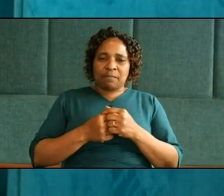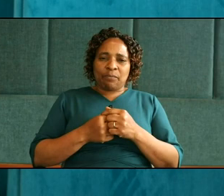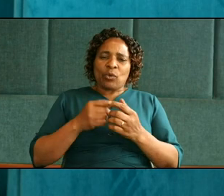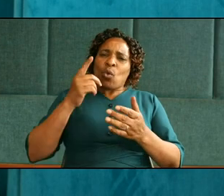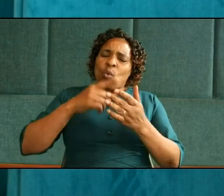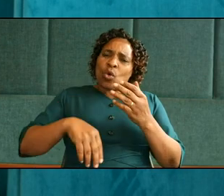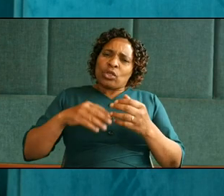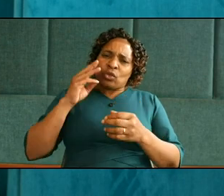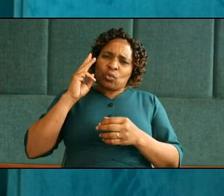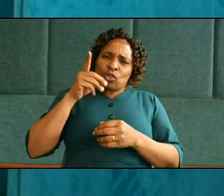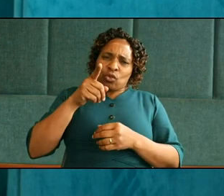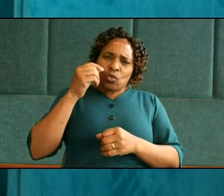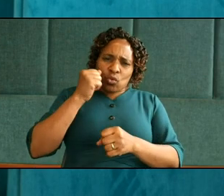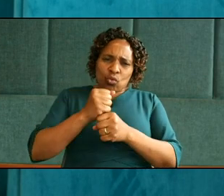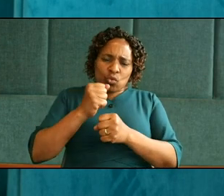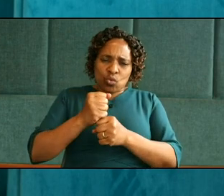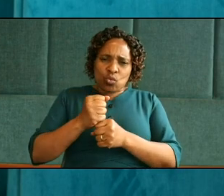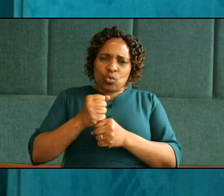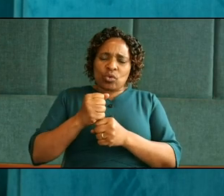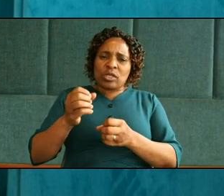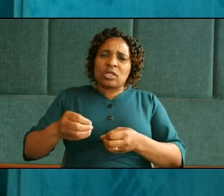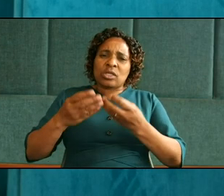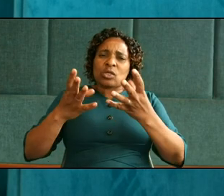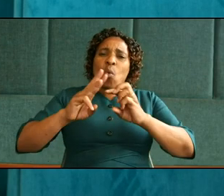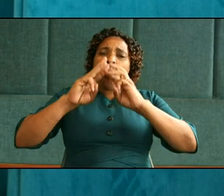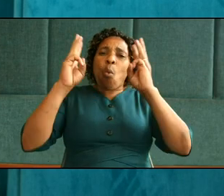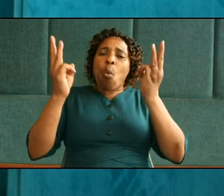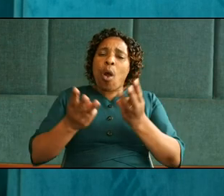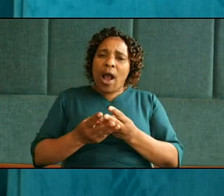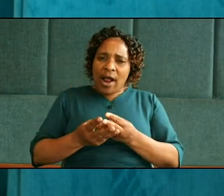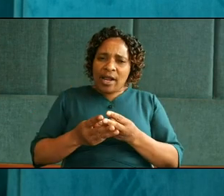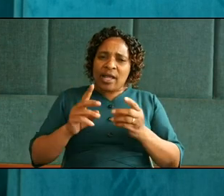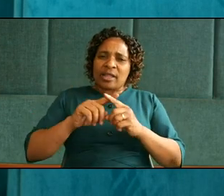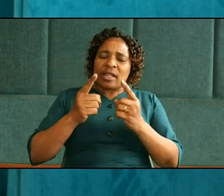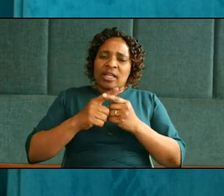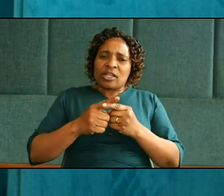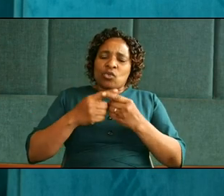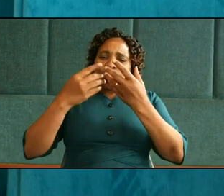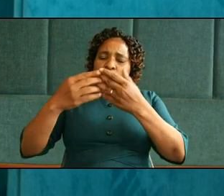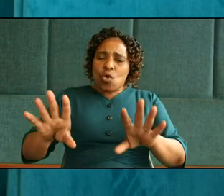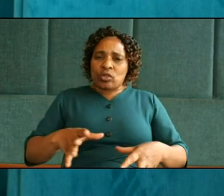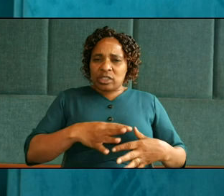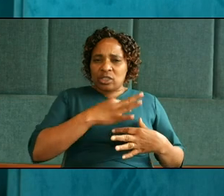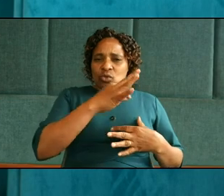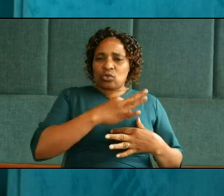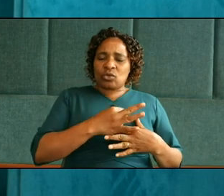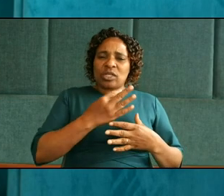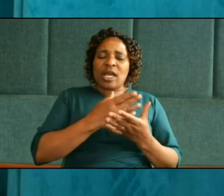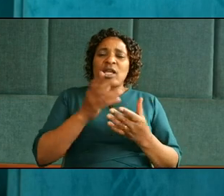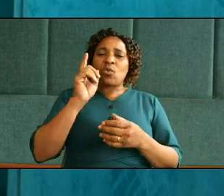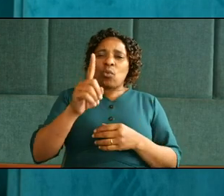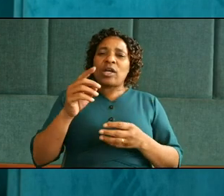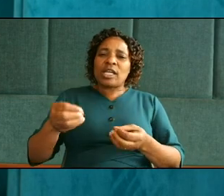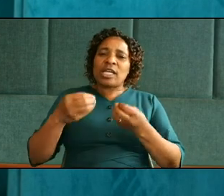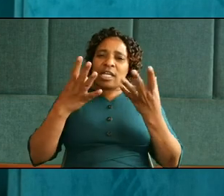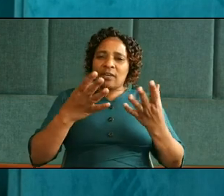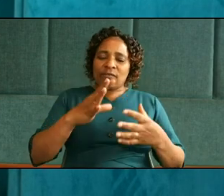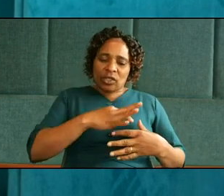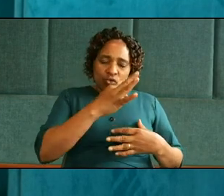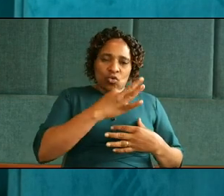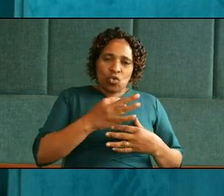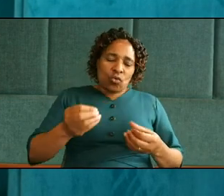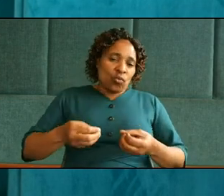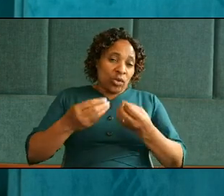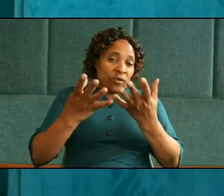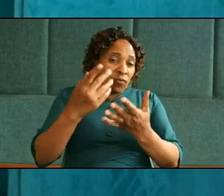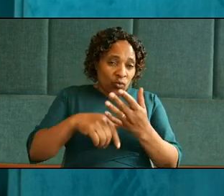good will it be for someone to gain the whole world yet forfeit their soul? Or what can anyone give in chance for their soul?